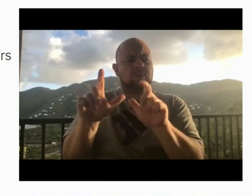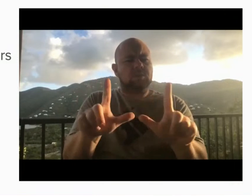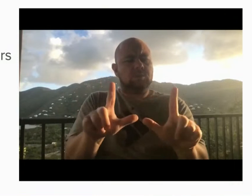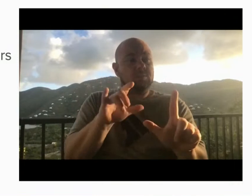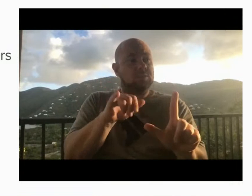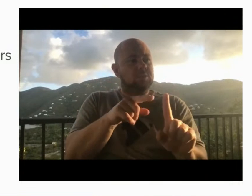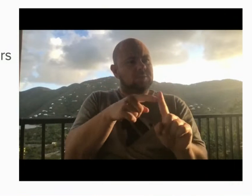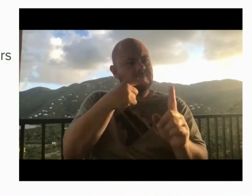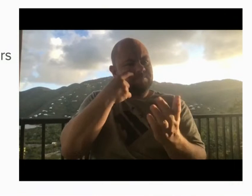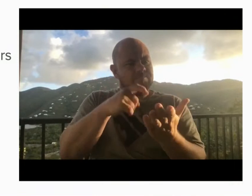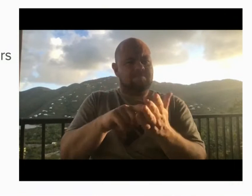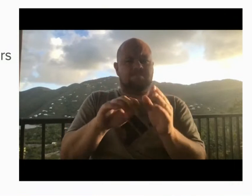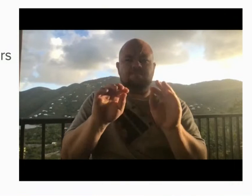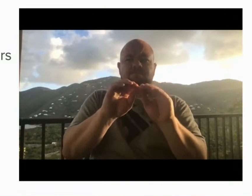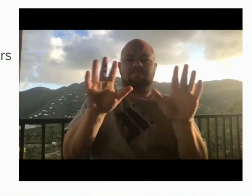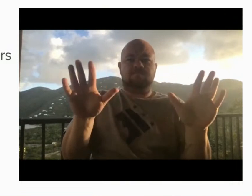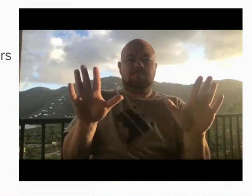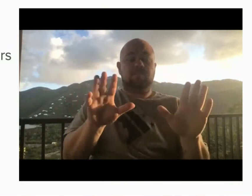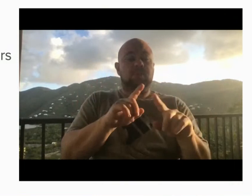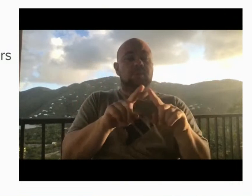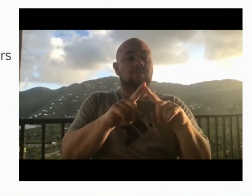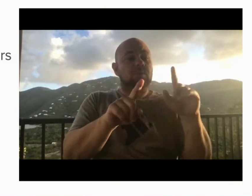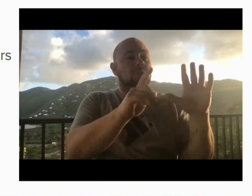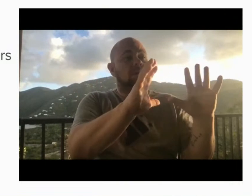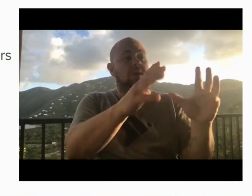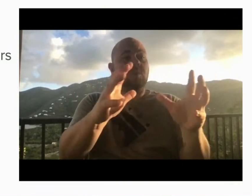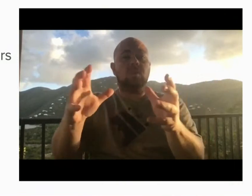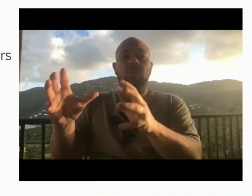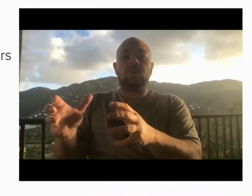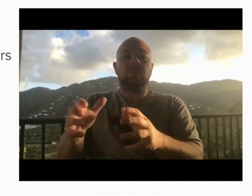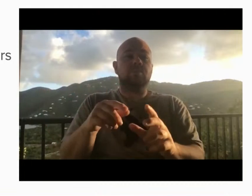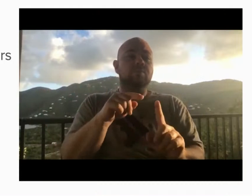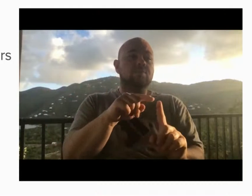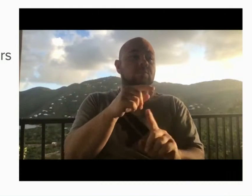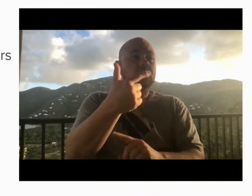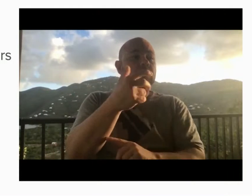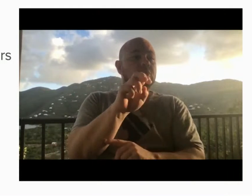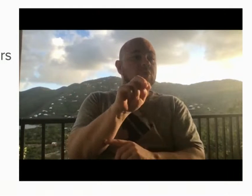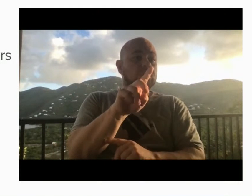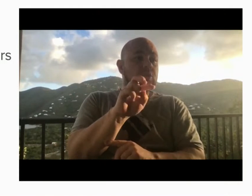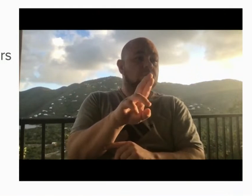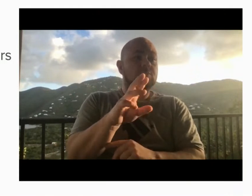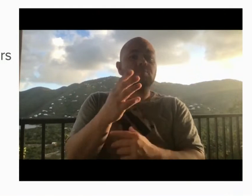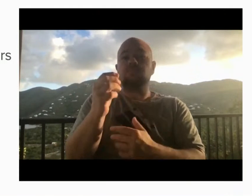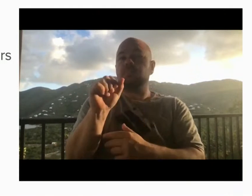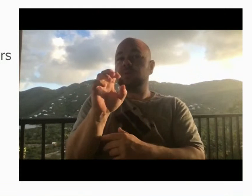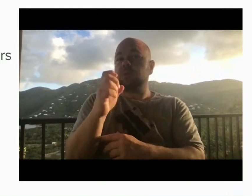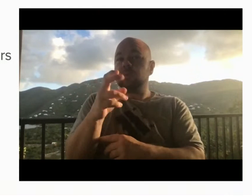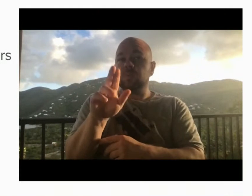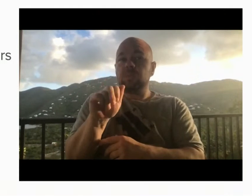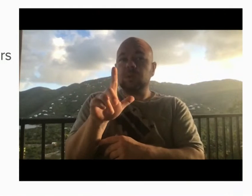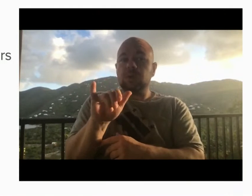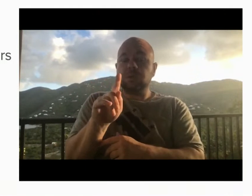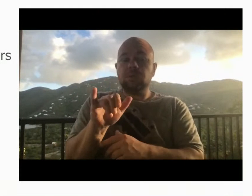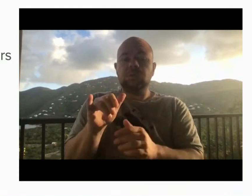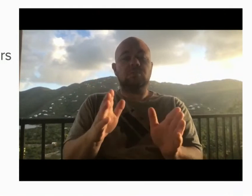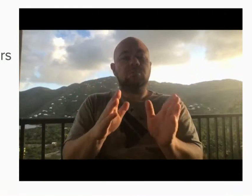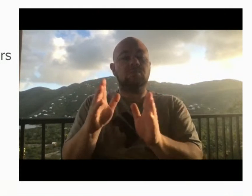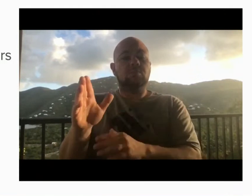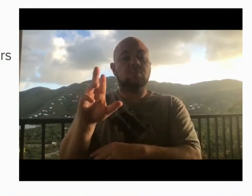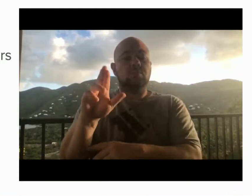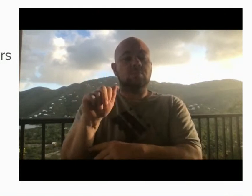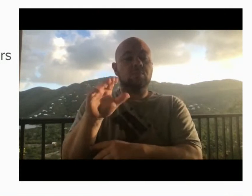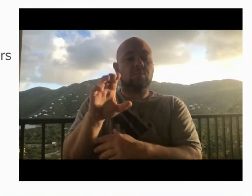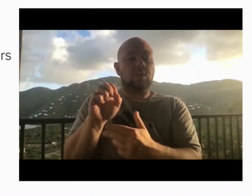critical disability framework that shows clearly the intersectionality of disability